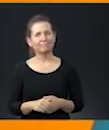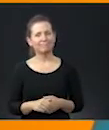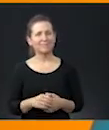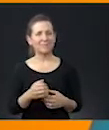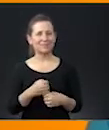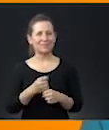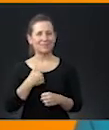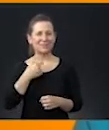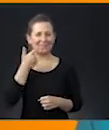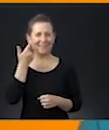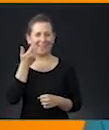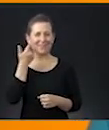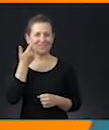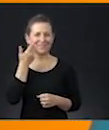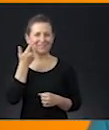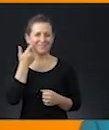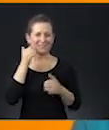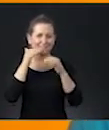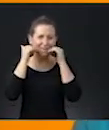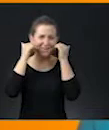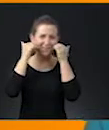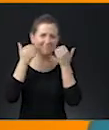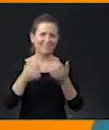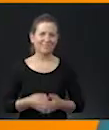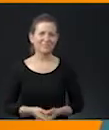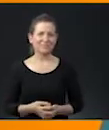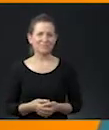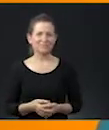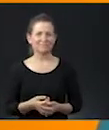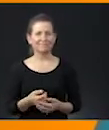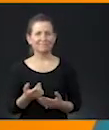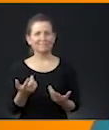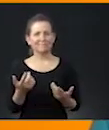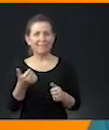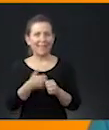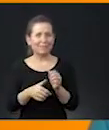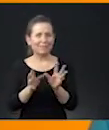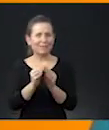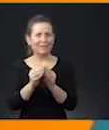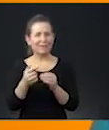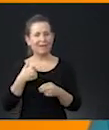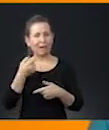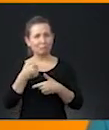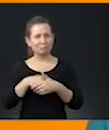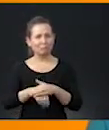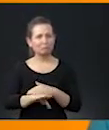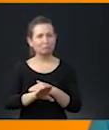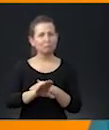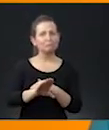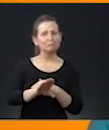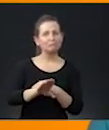they make me laugh, make me smile, and every meeting I walk in,